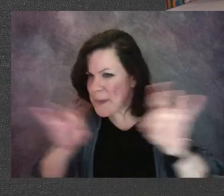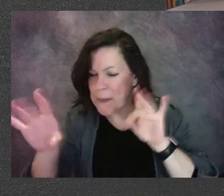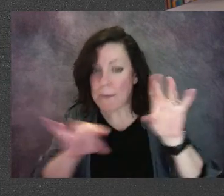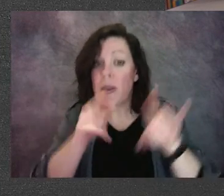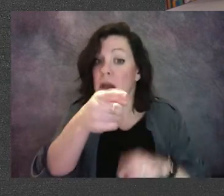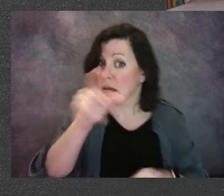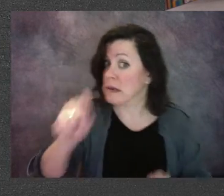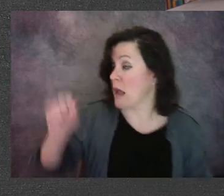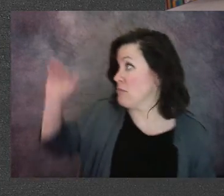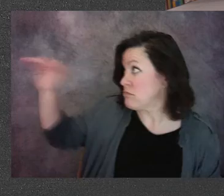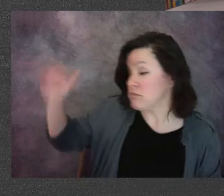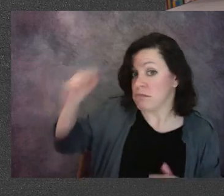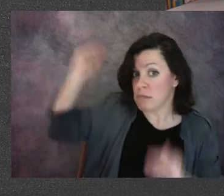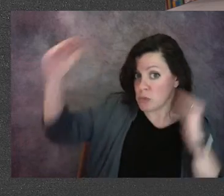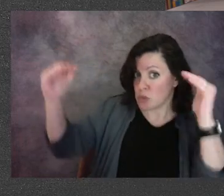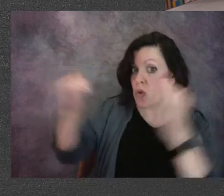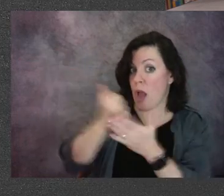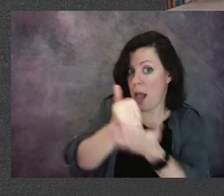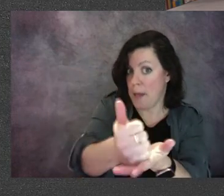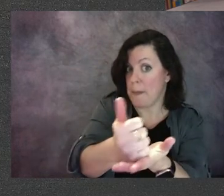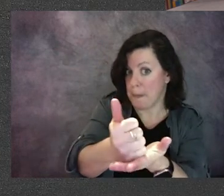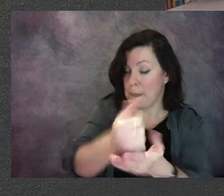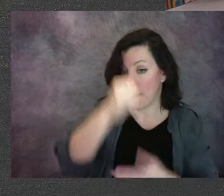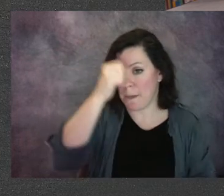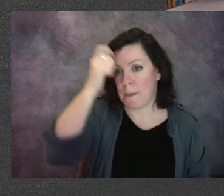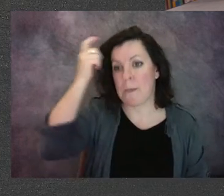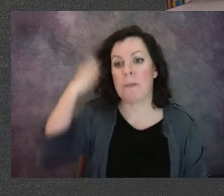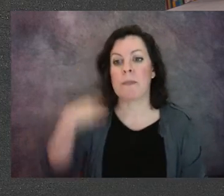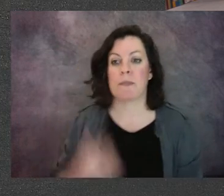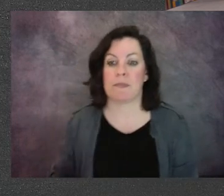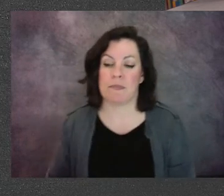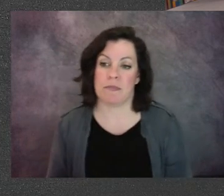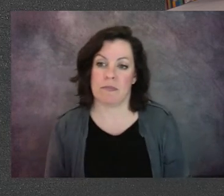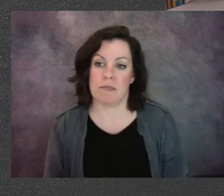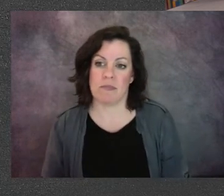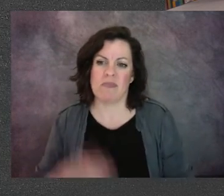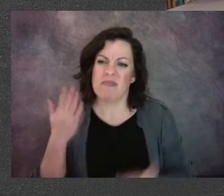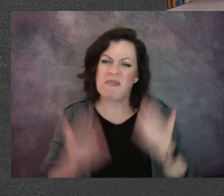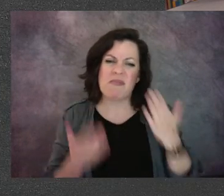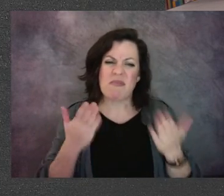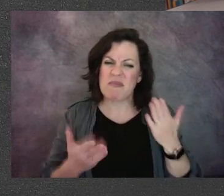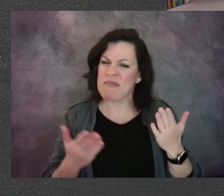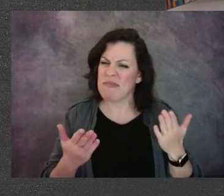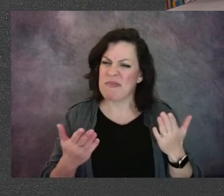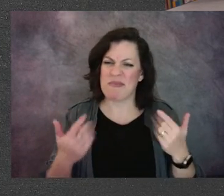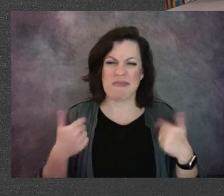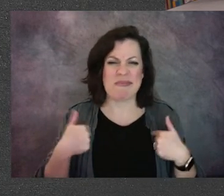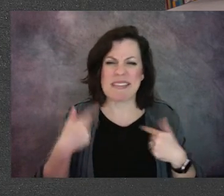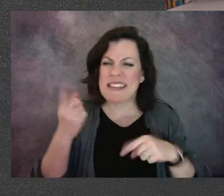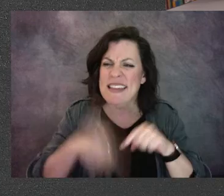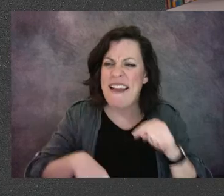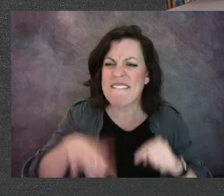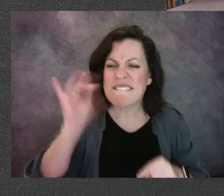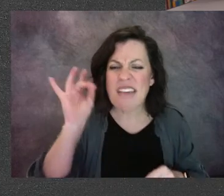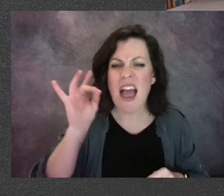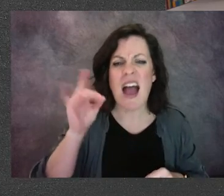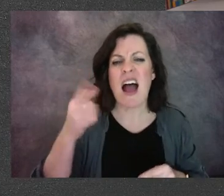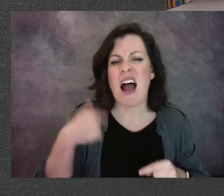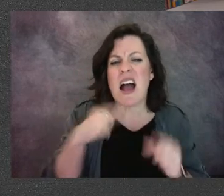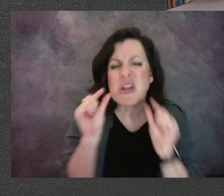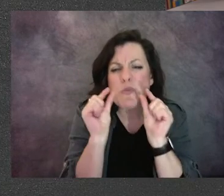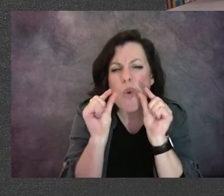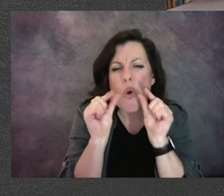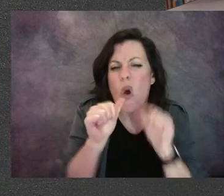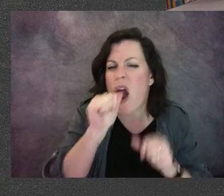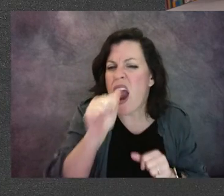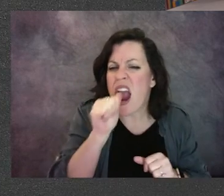leaves with your adult, and I had a hard time finding little acorns, so I have some googly